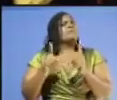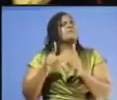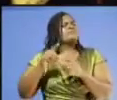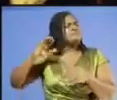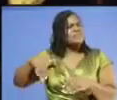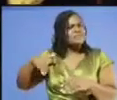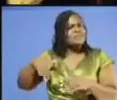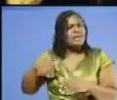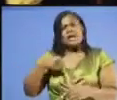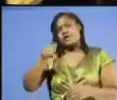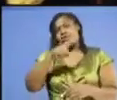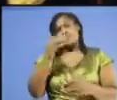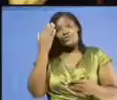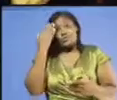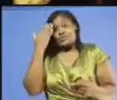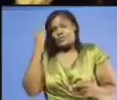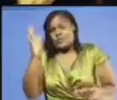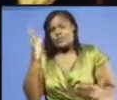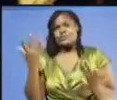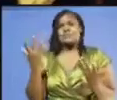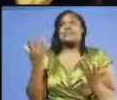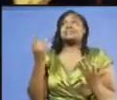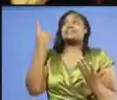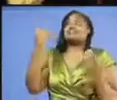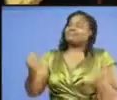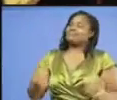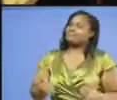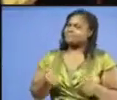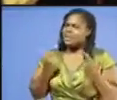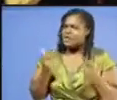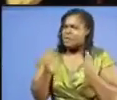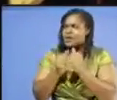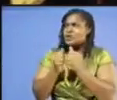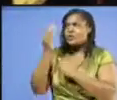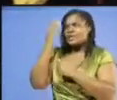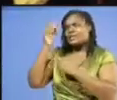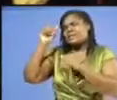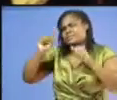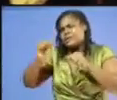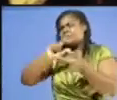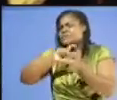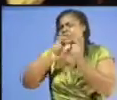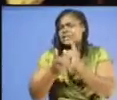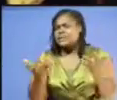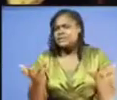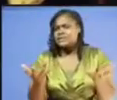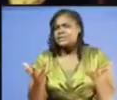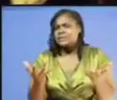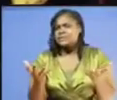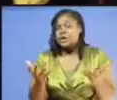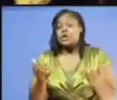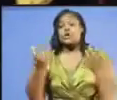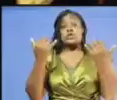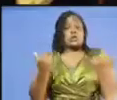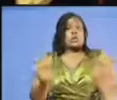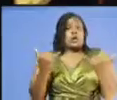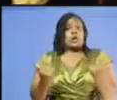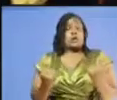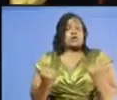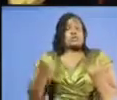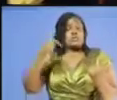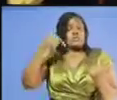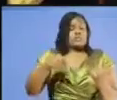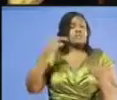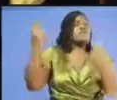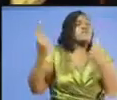And you don't know what to do when God makes you live with what you know God can change. on this, the first Sabbath of the new